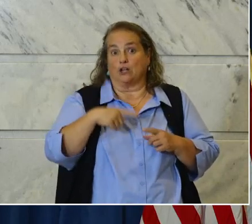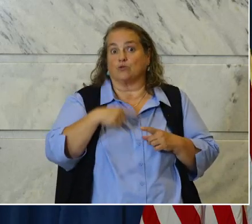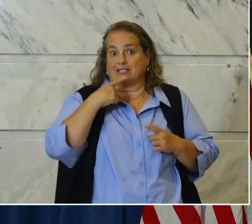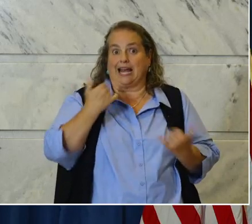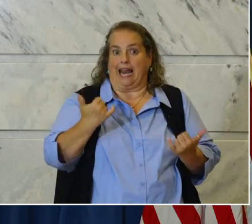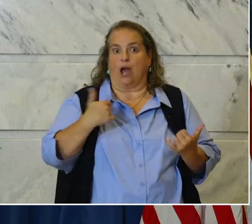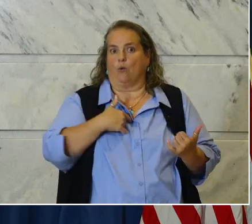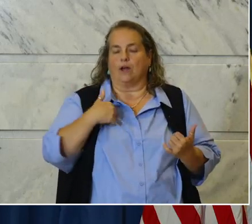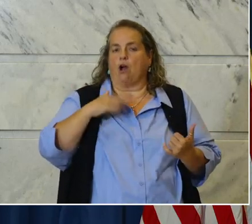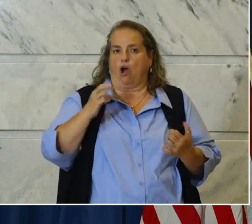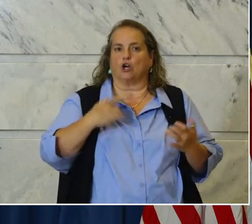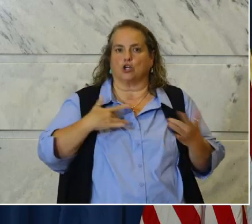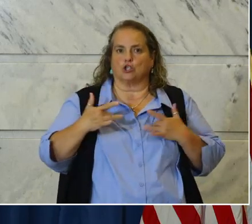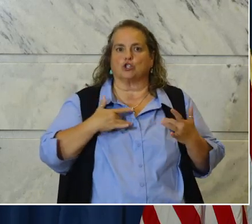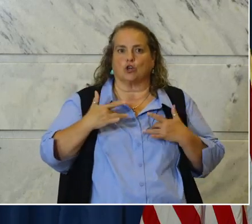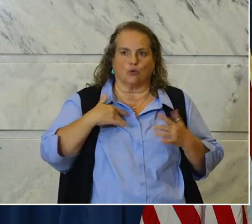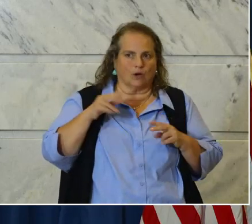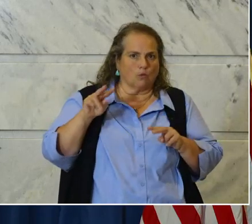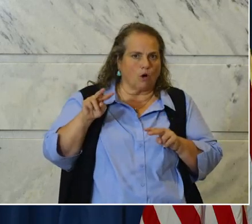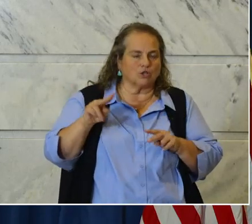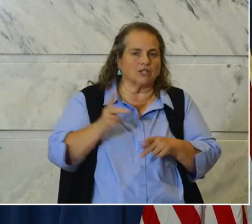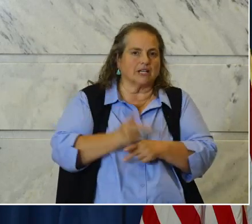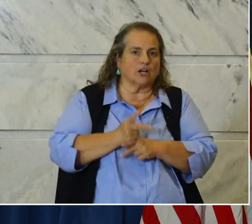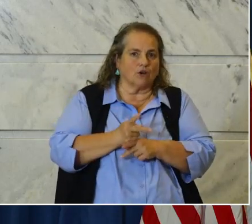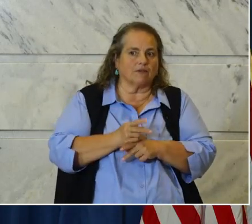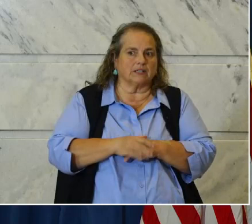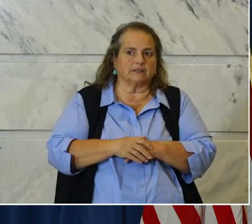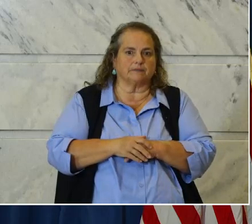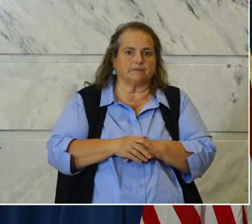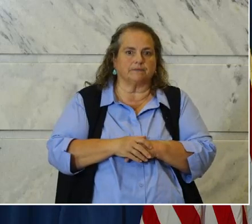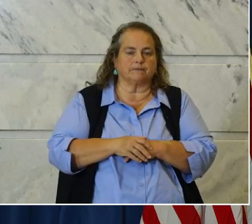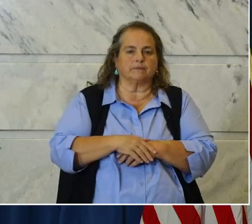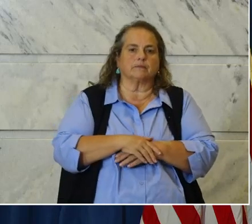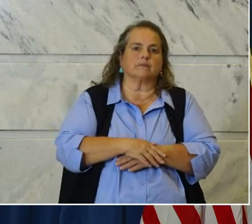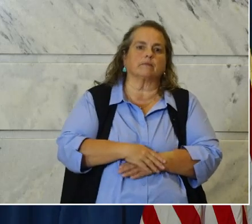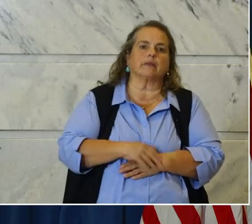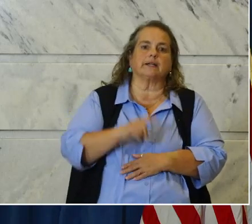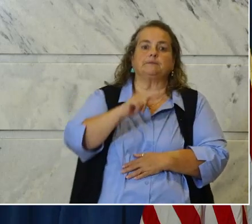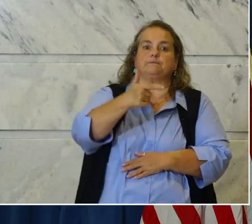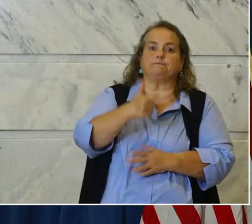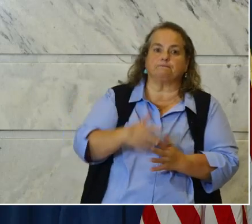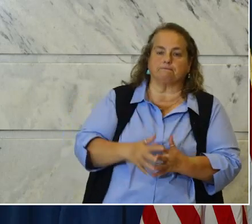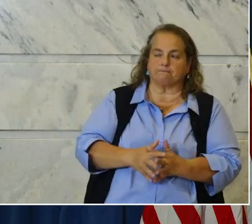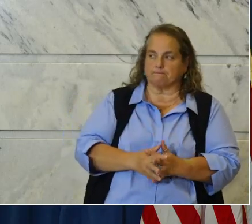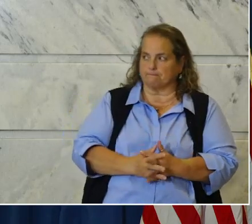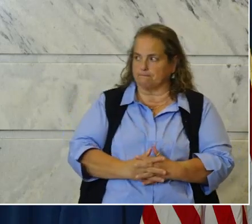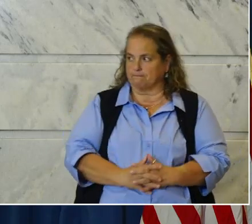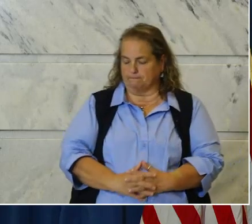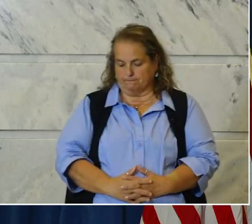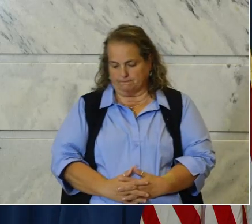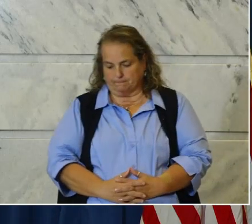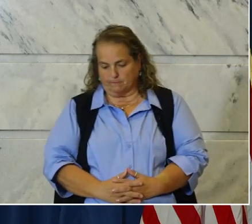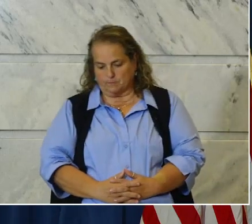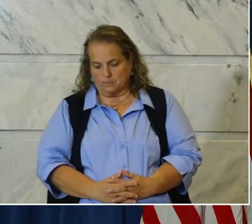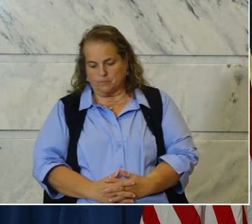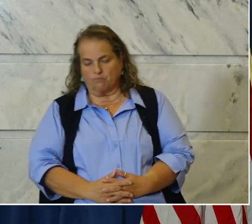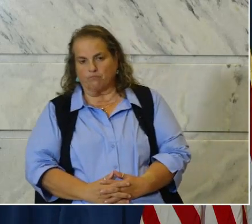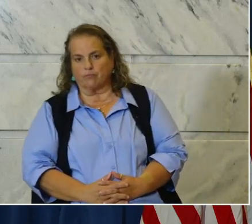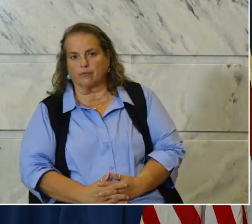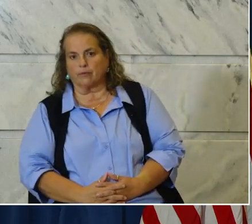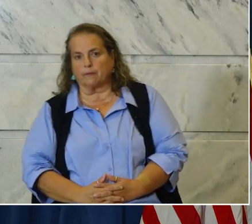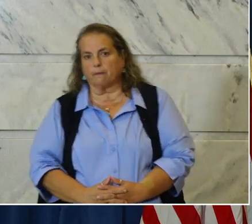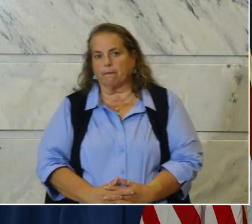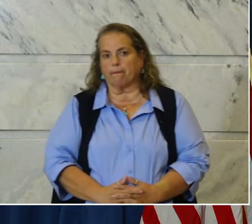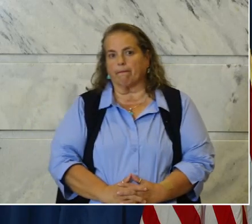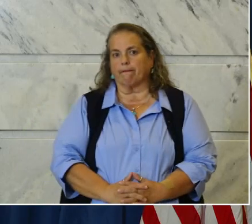concerning, and we're watching it real carefully. Maureen? Given a lot of calls that came in from